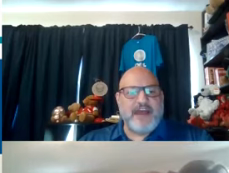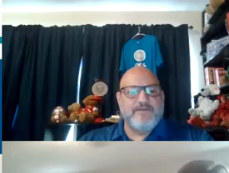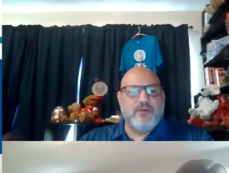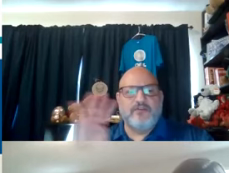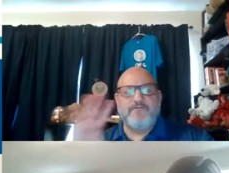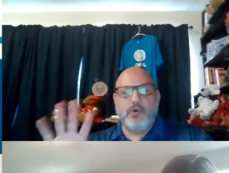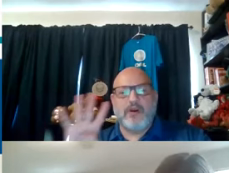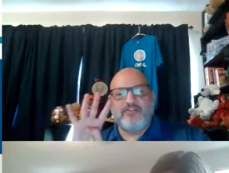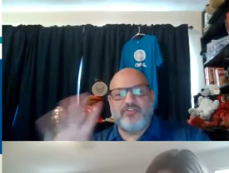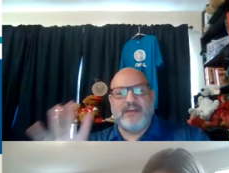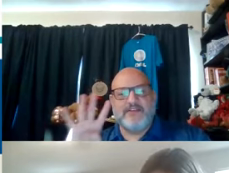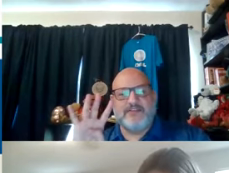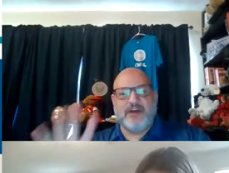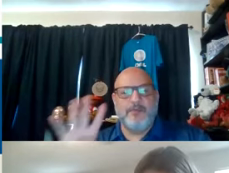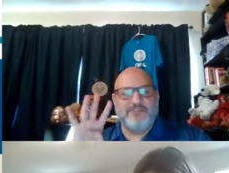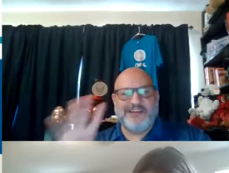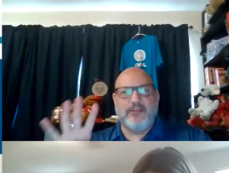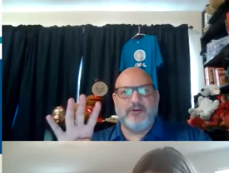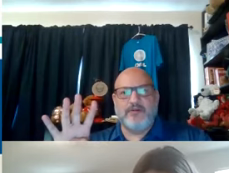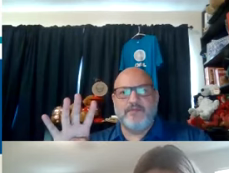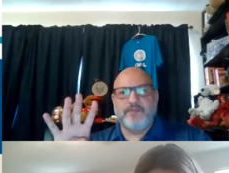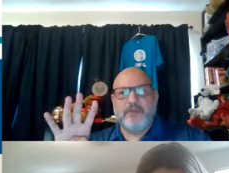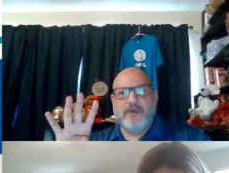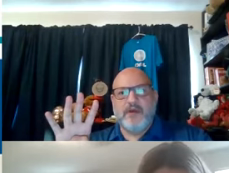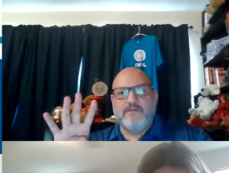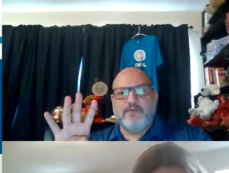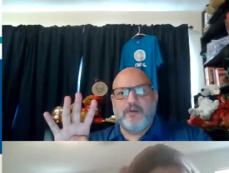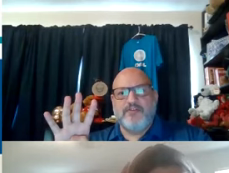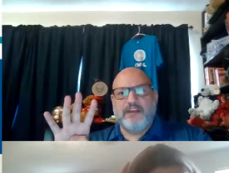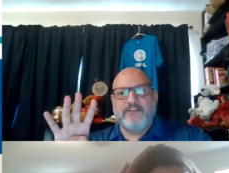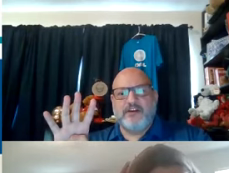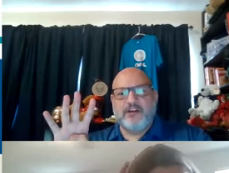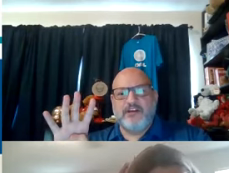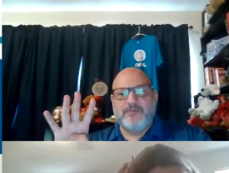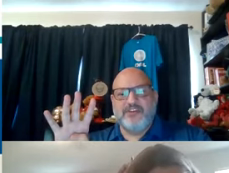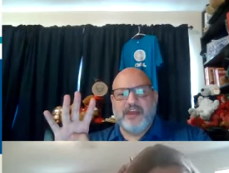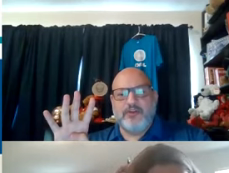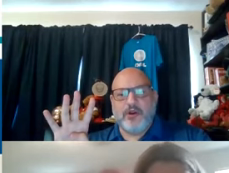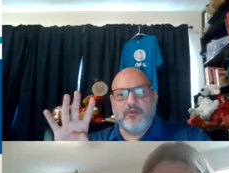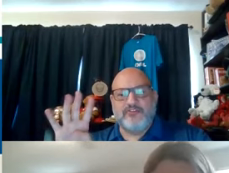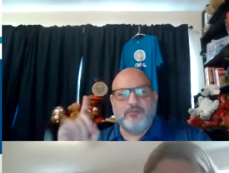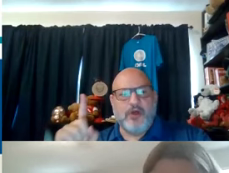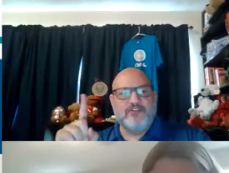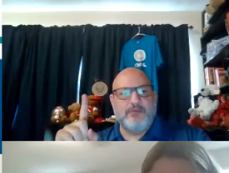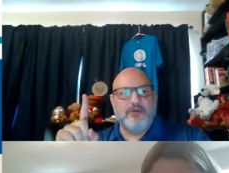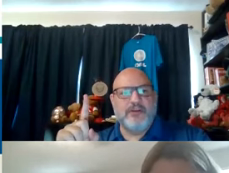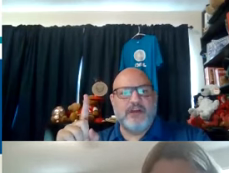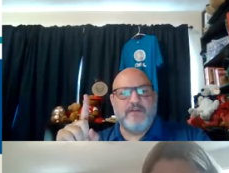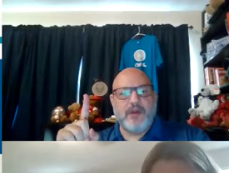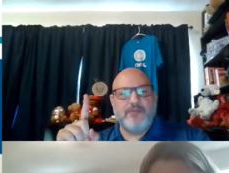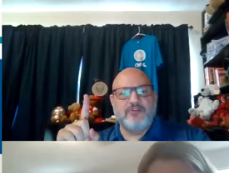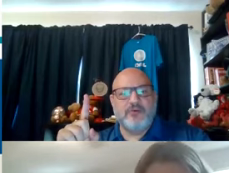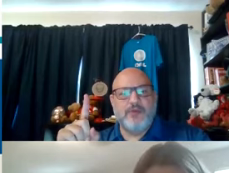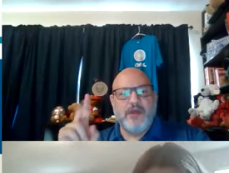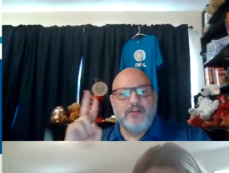have to have those four things come together. The four things that are going to come together are the small subunit